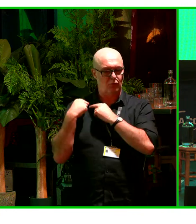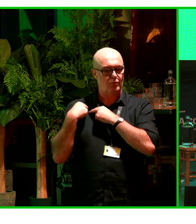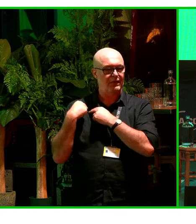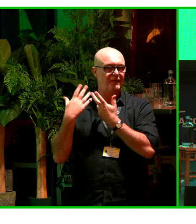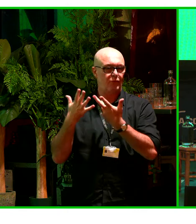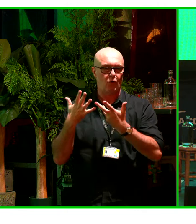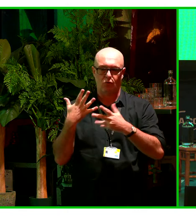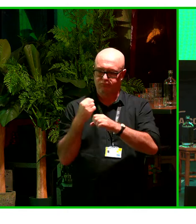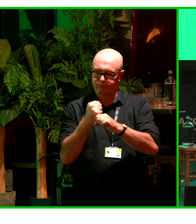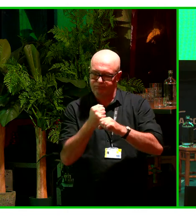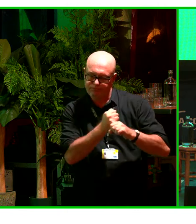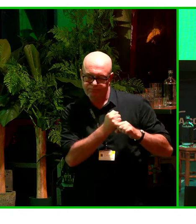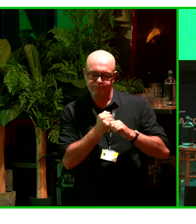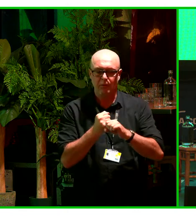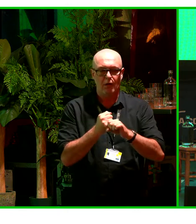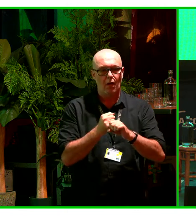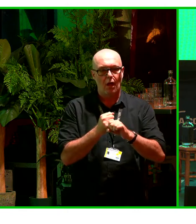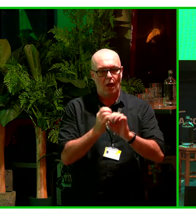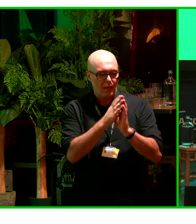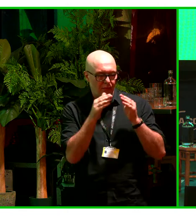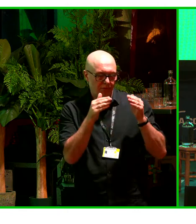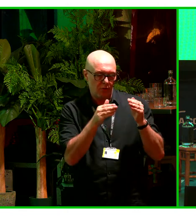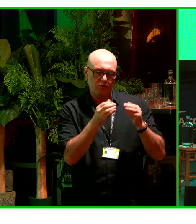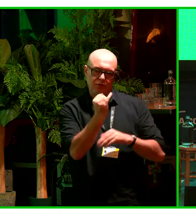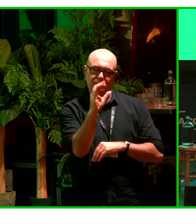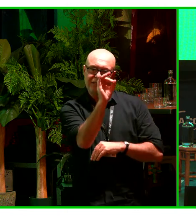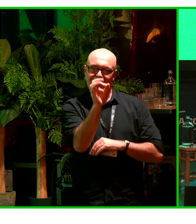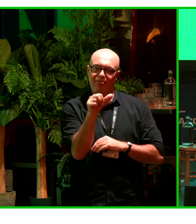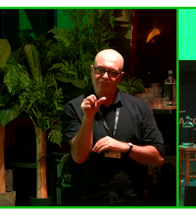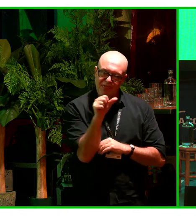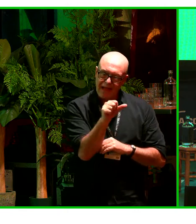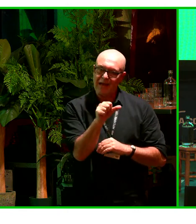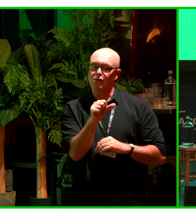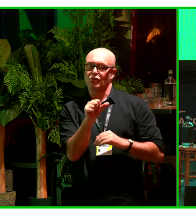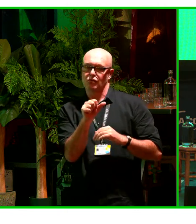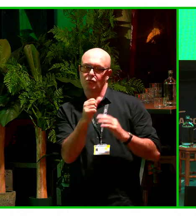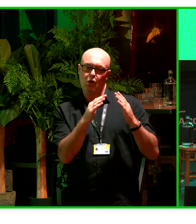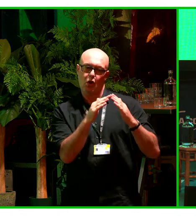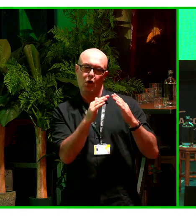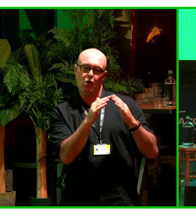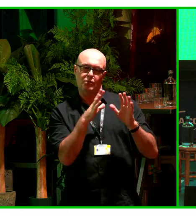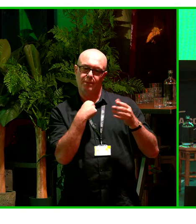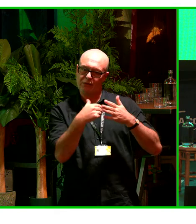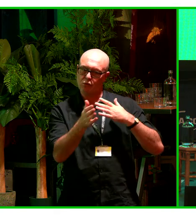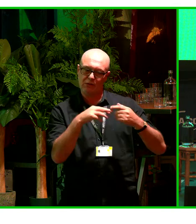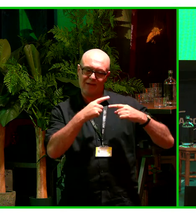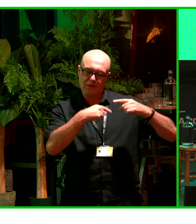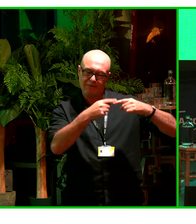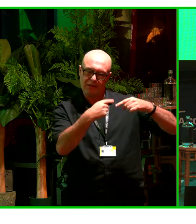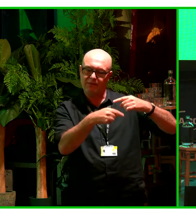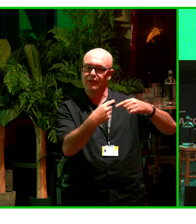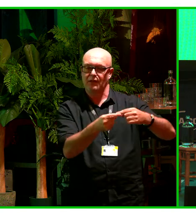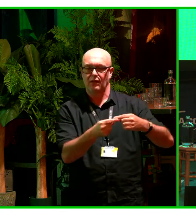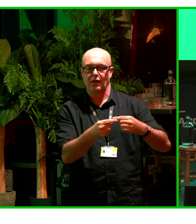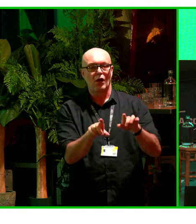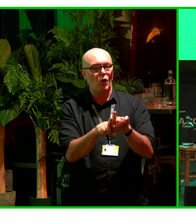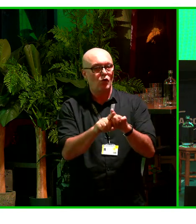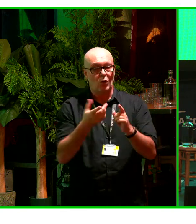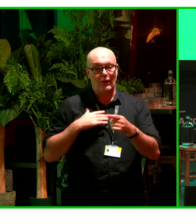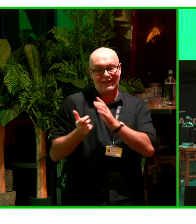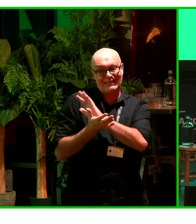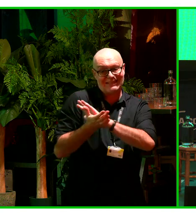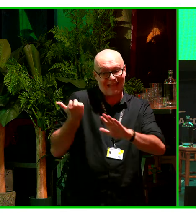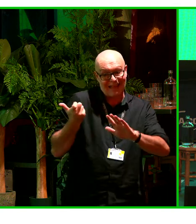at 60,000 homes being retrofitted per year. There's a skills and training issue that's being addressed as part of